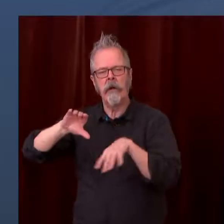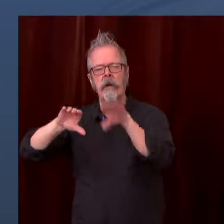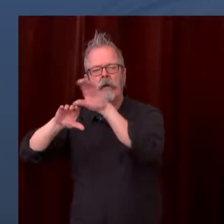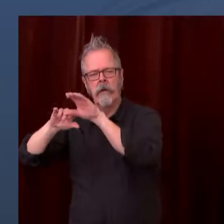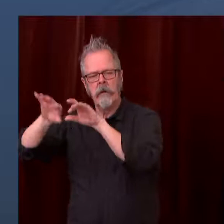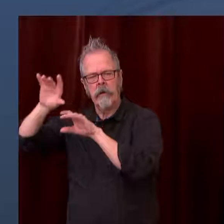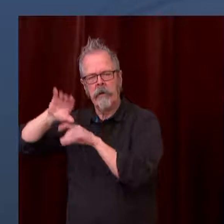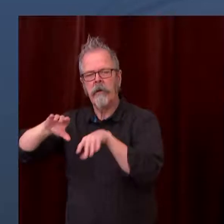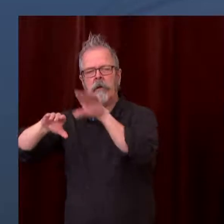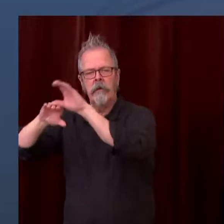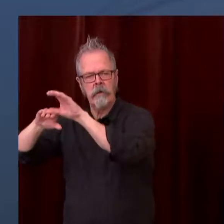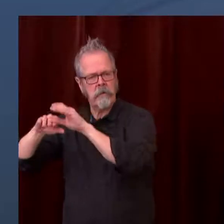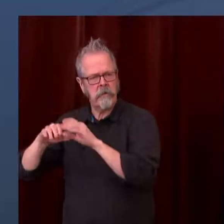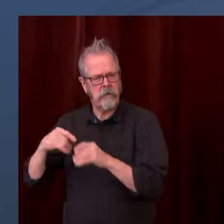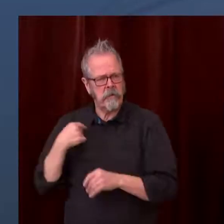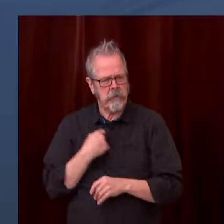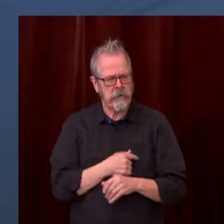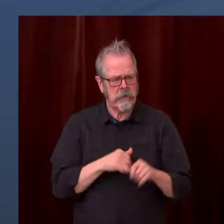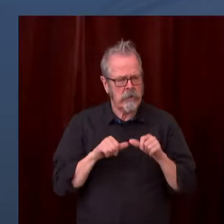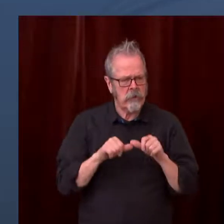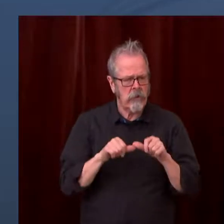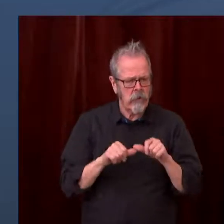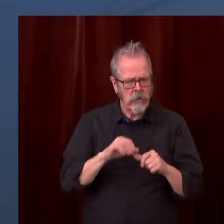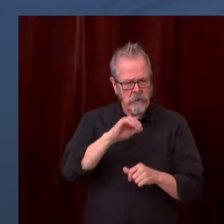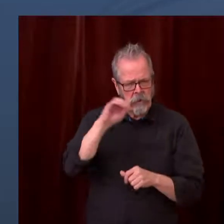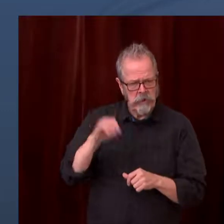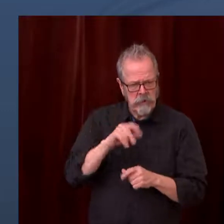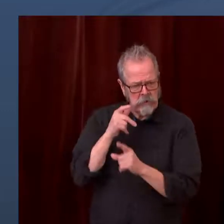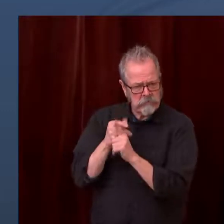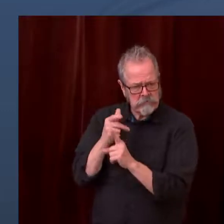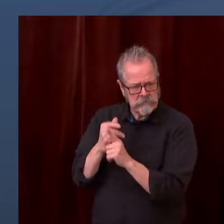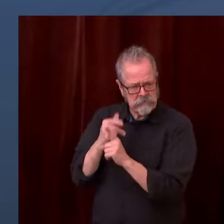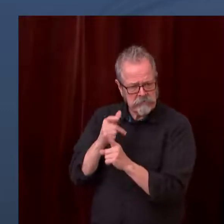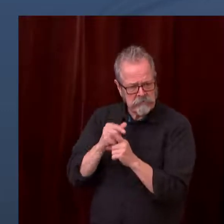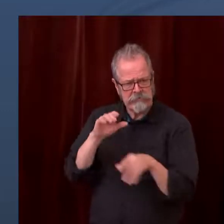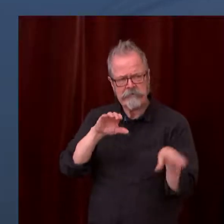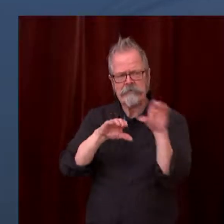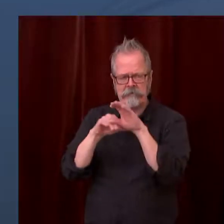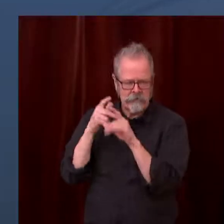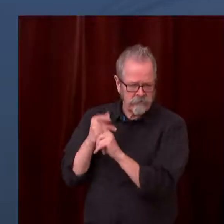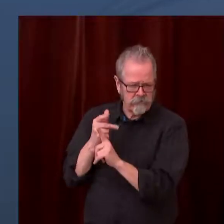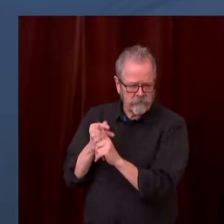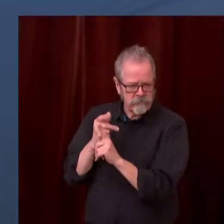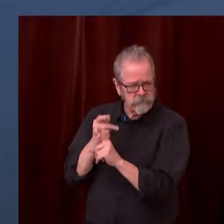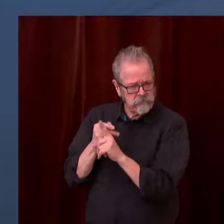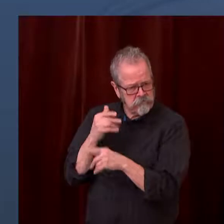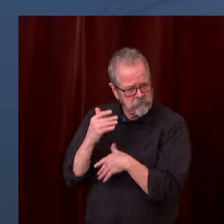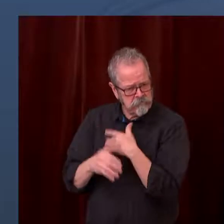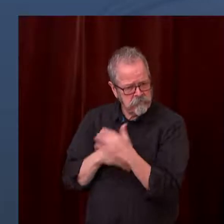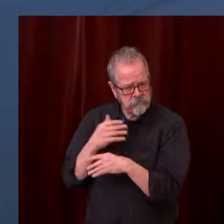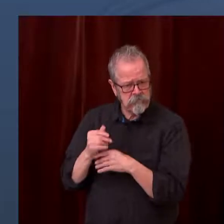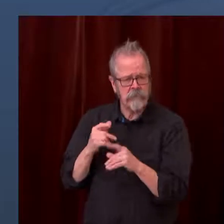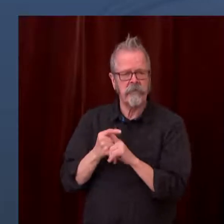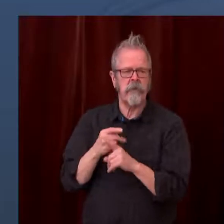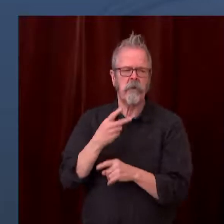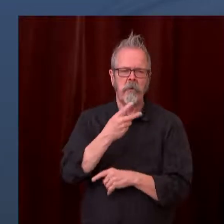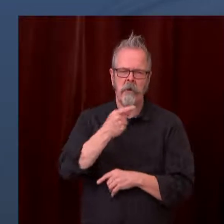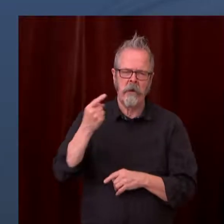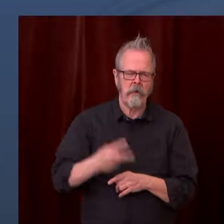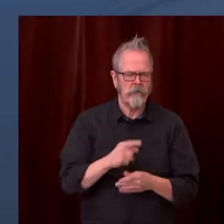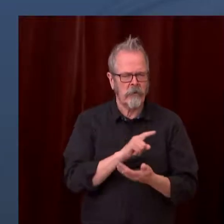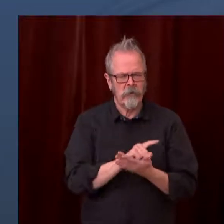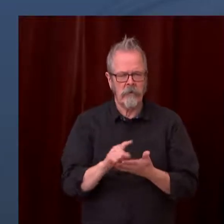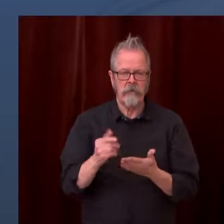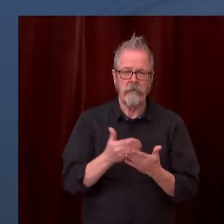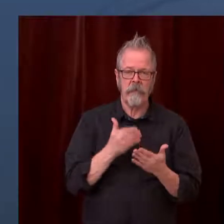2.5, 3 weeks away from that date that the governor mentioned. And yet the reason we're doing that is we want to